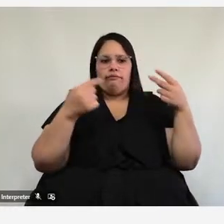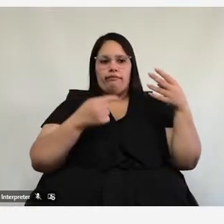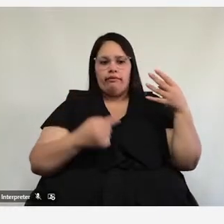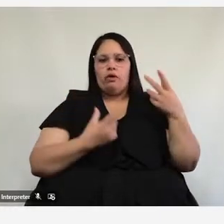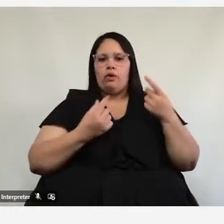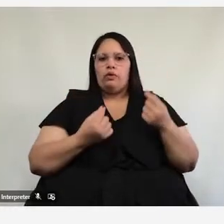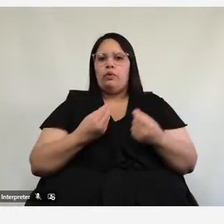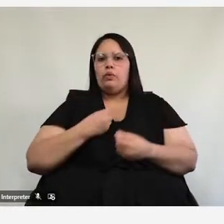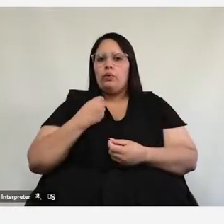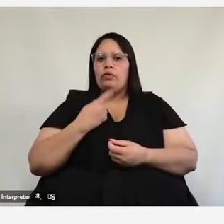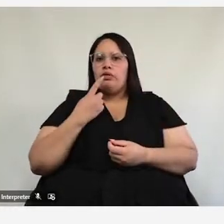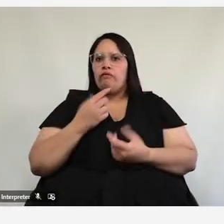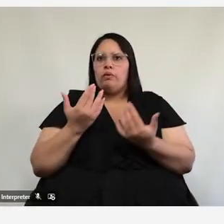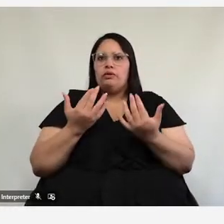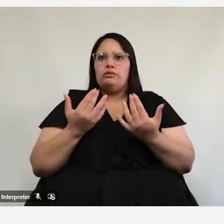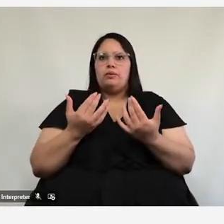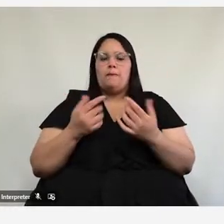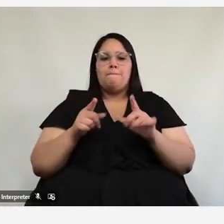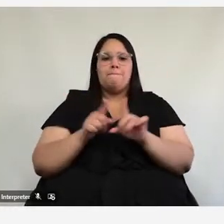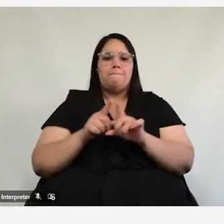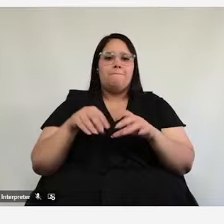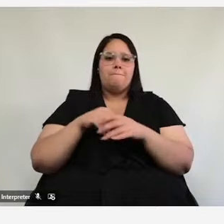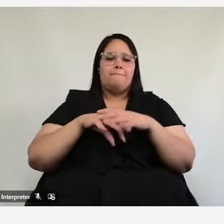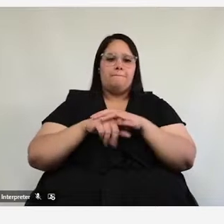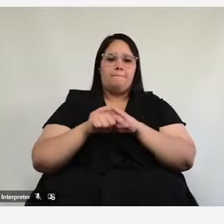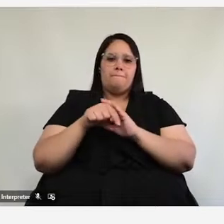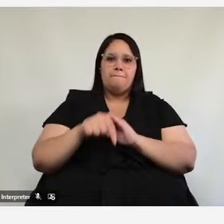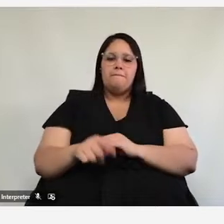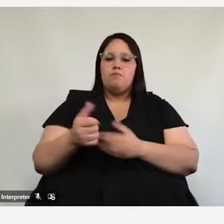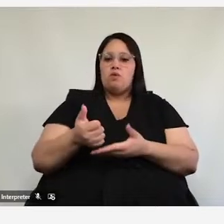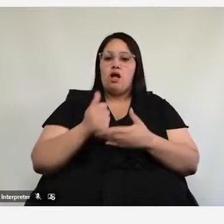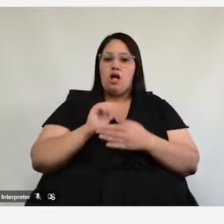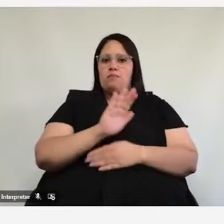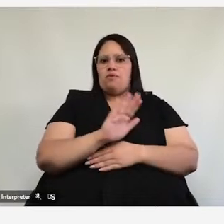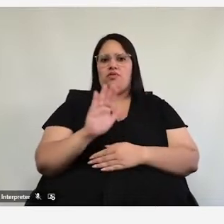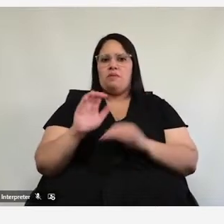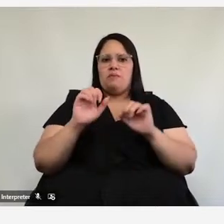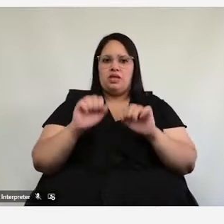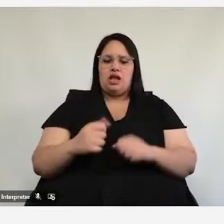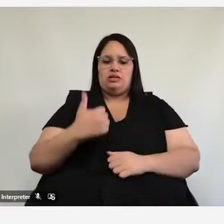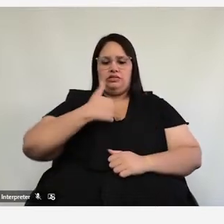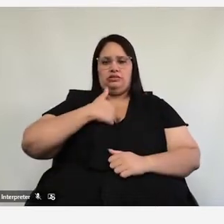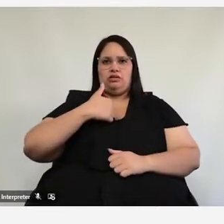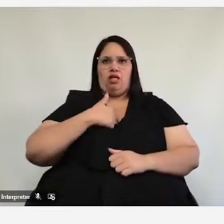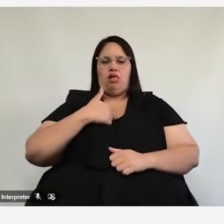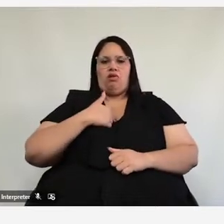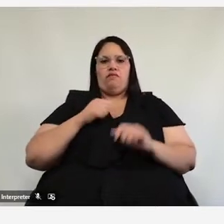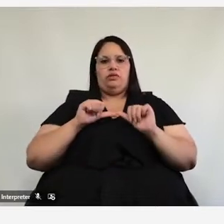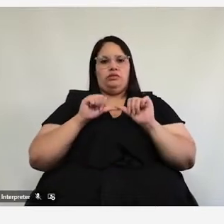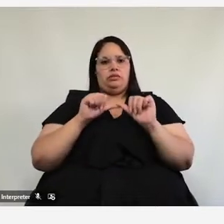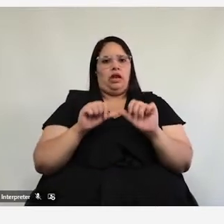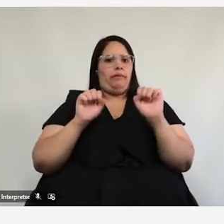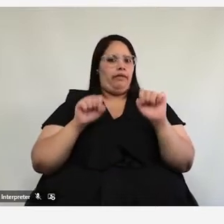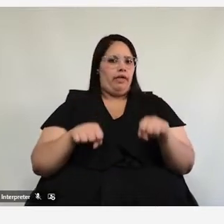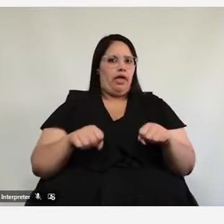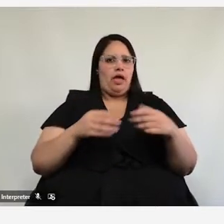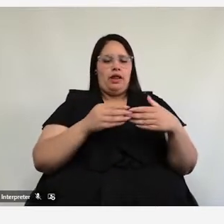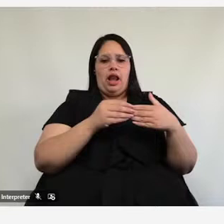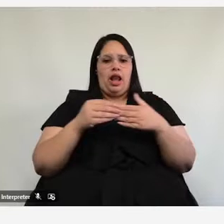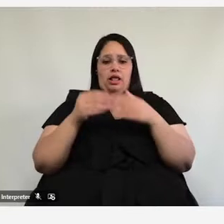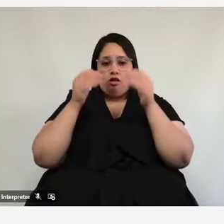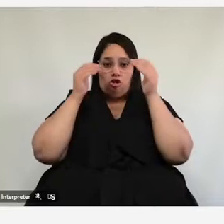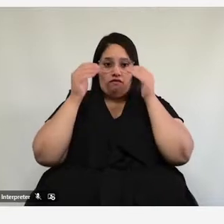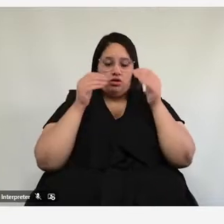for youth for this province in order to help them be self-sustainable, lead innovation,